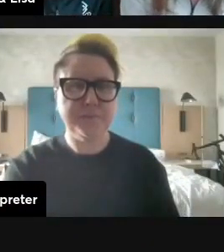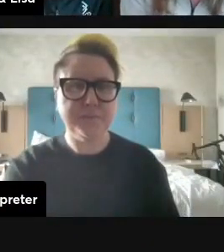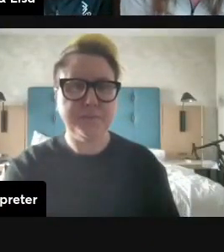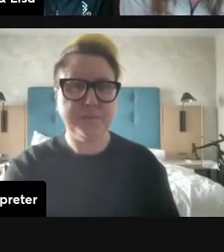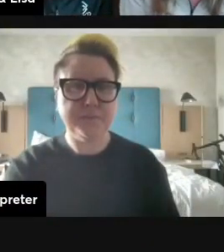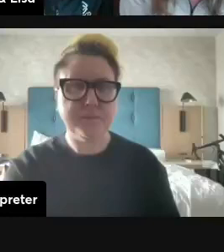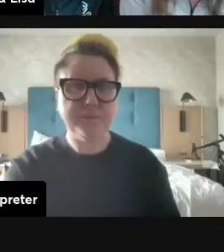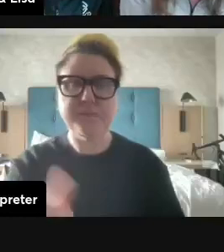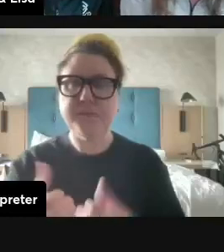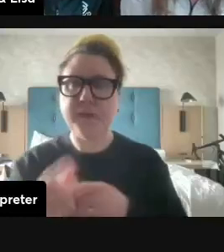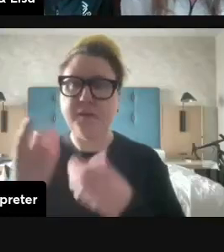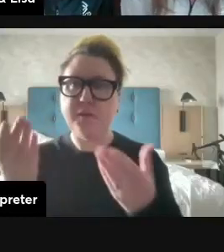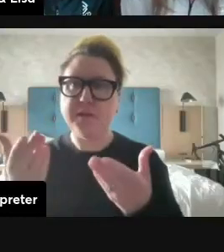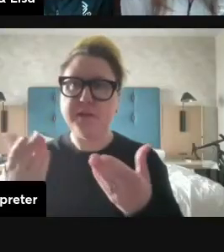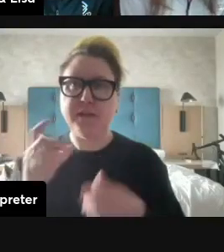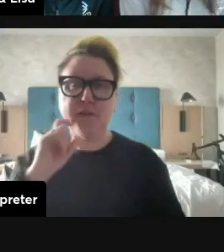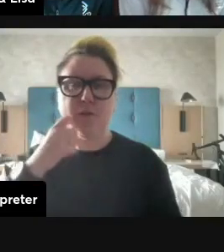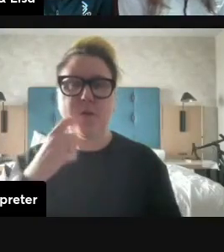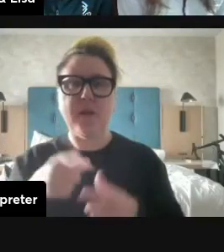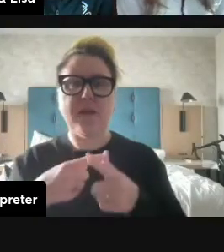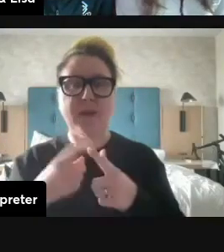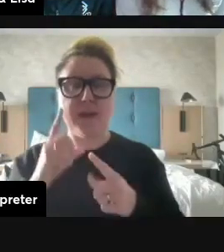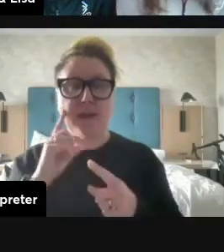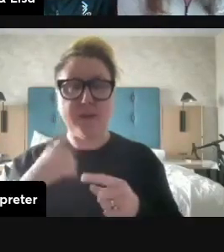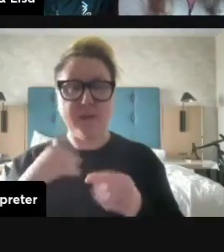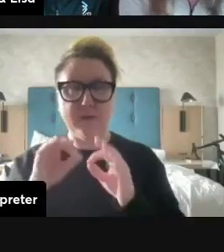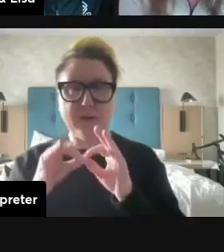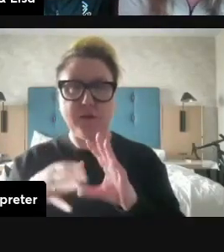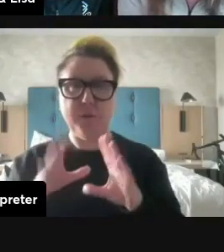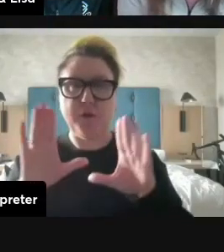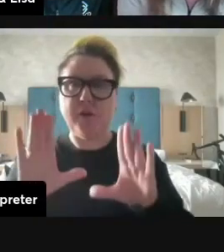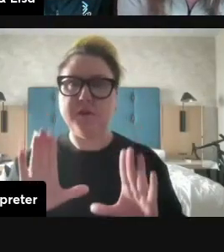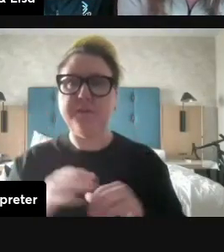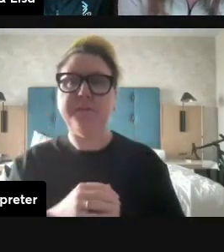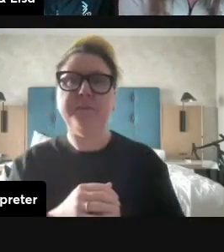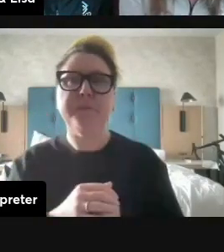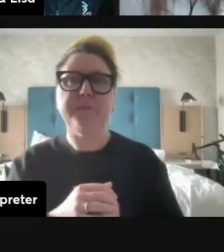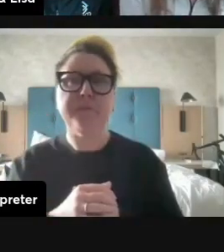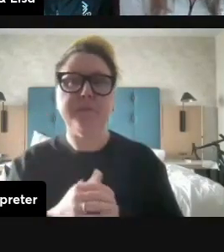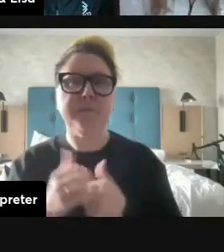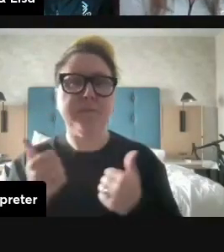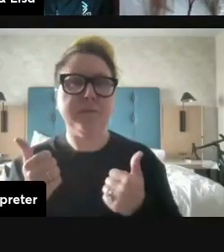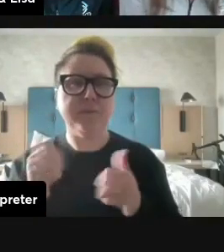Everybody is here. Okay, cool. And then I think we have an interpreter. Awesome. Okay, great.